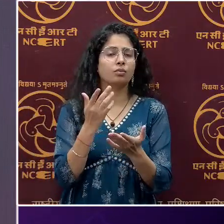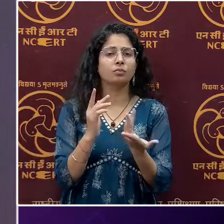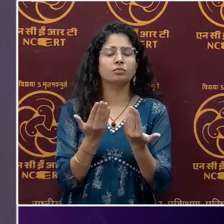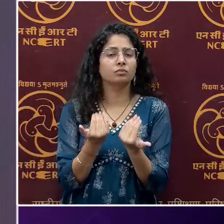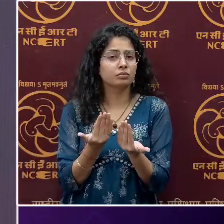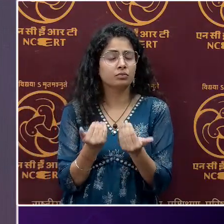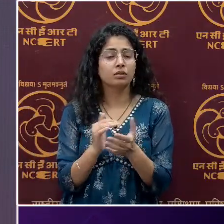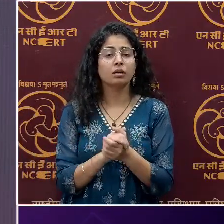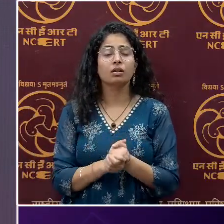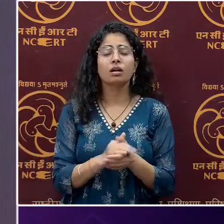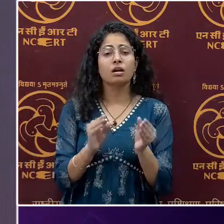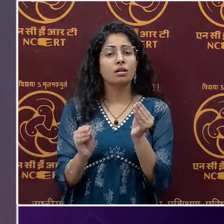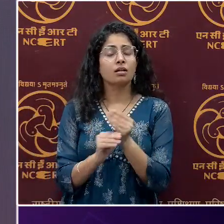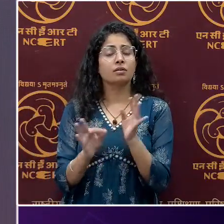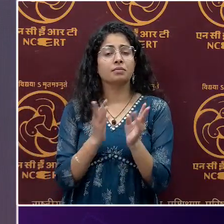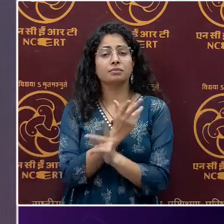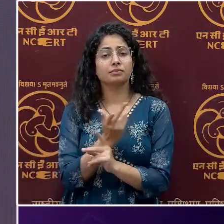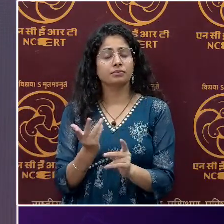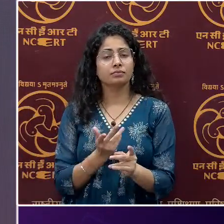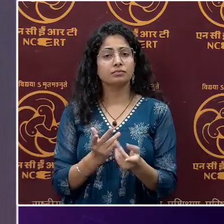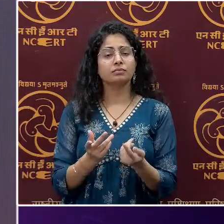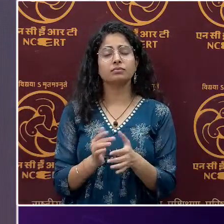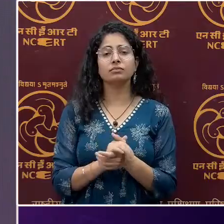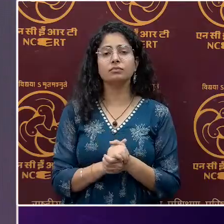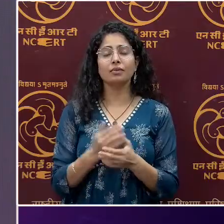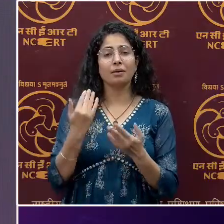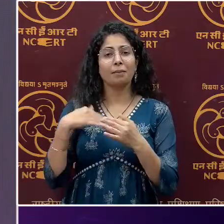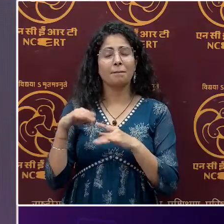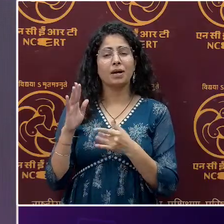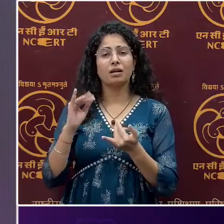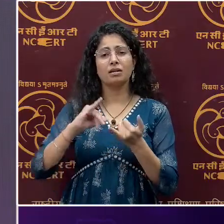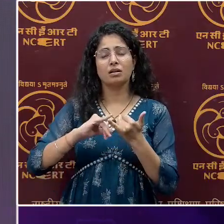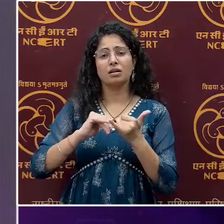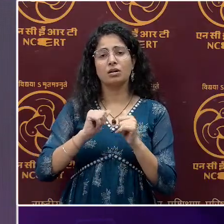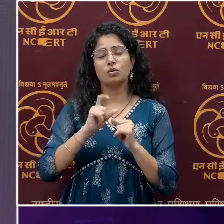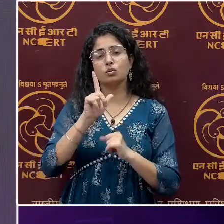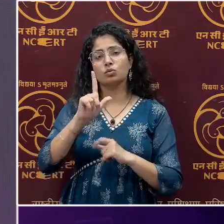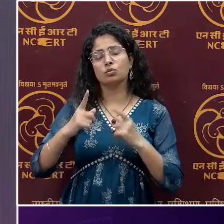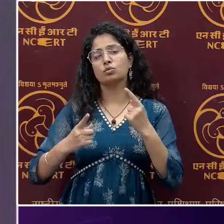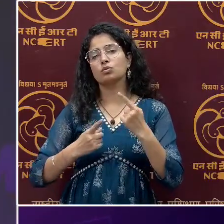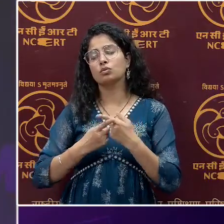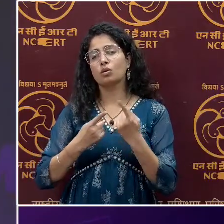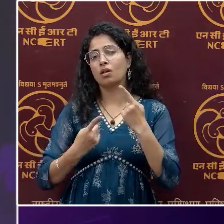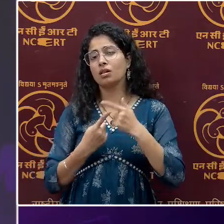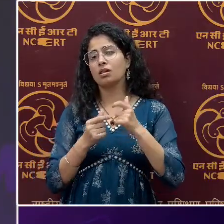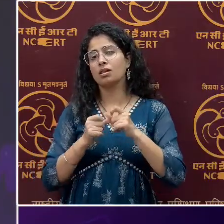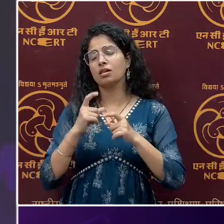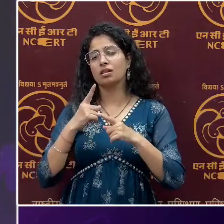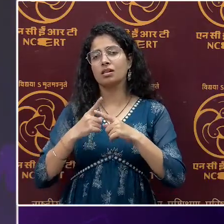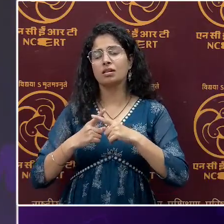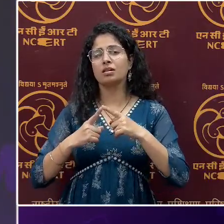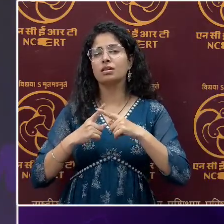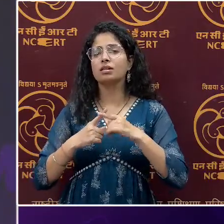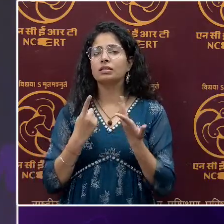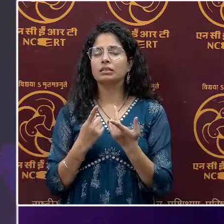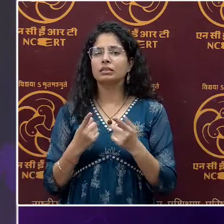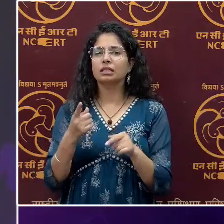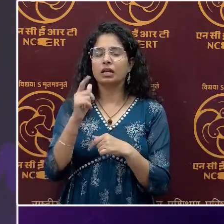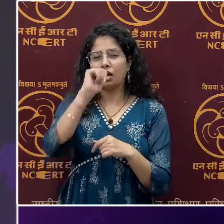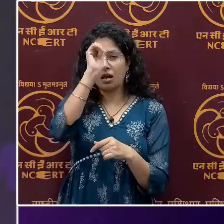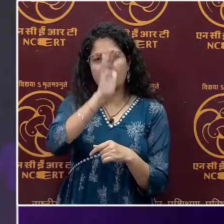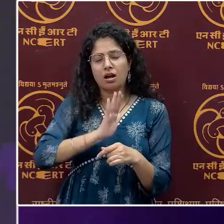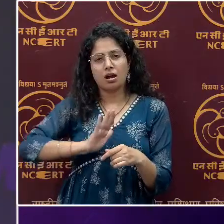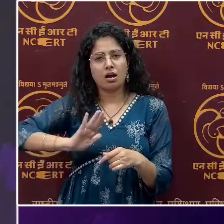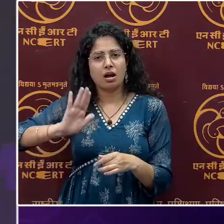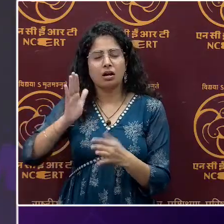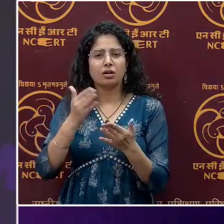And ma'am, also there was salt tax earlier. Yeah, and ma'am, of course, India was so rich in resources that every